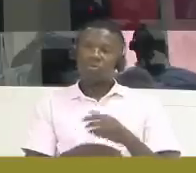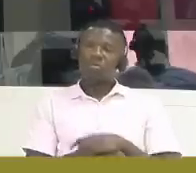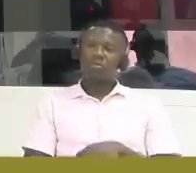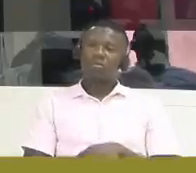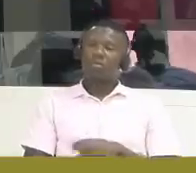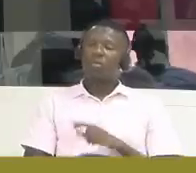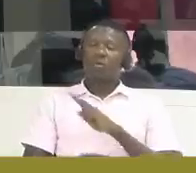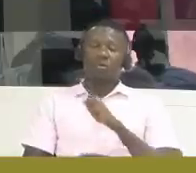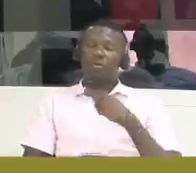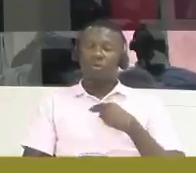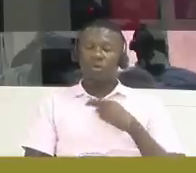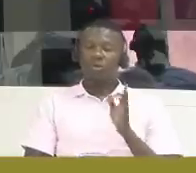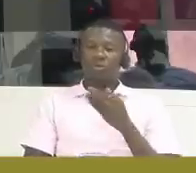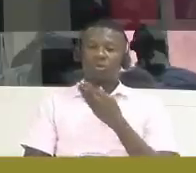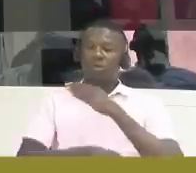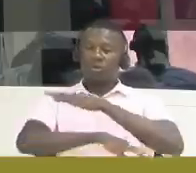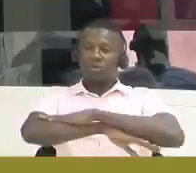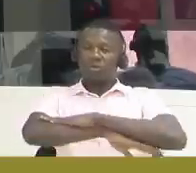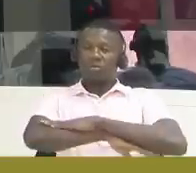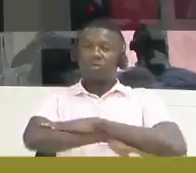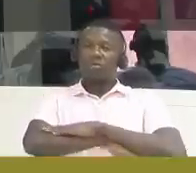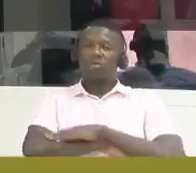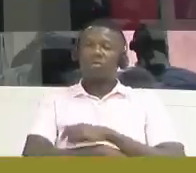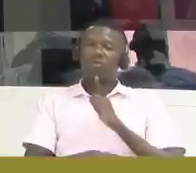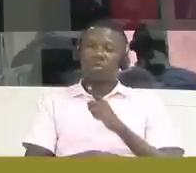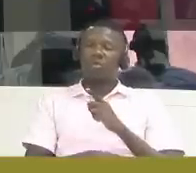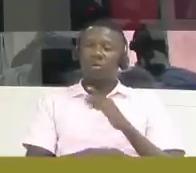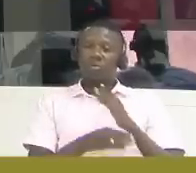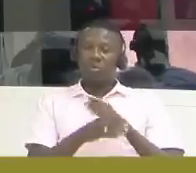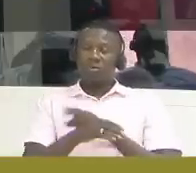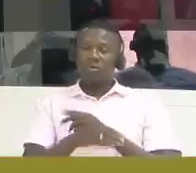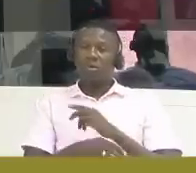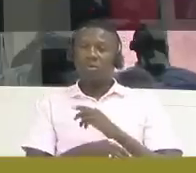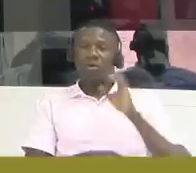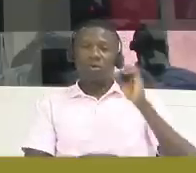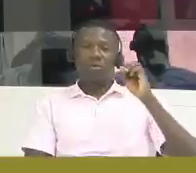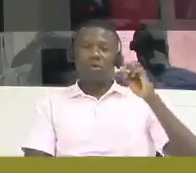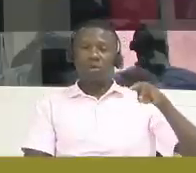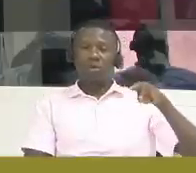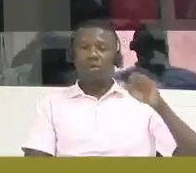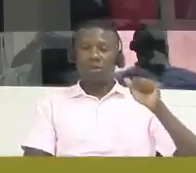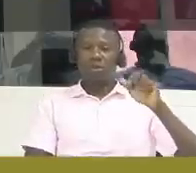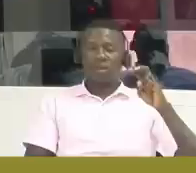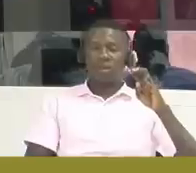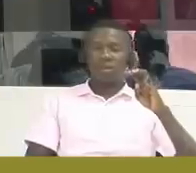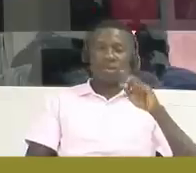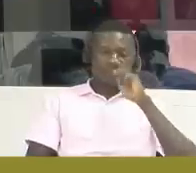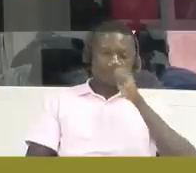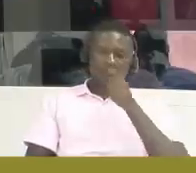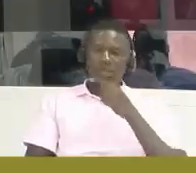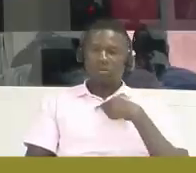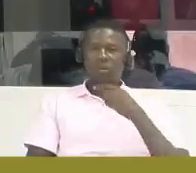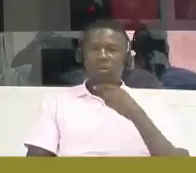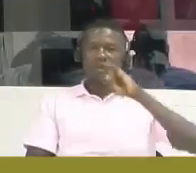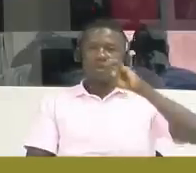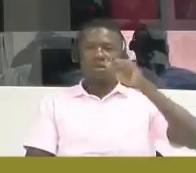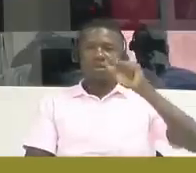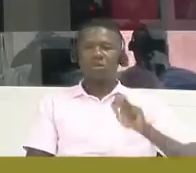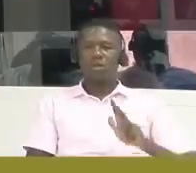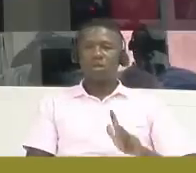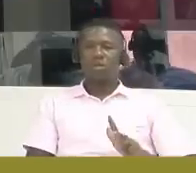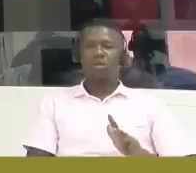school. But, you know, before Omar died, that was January 2000, I wanted to do